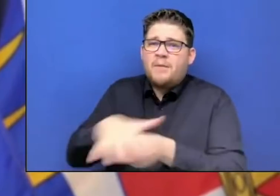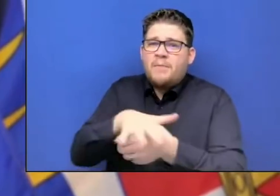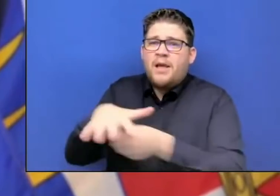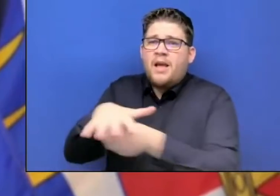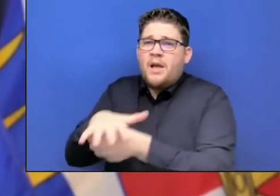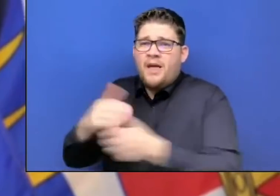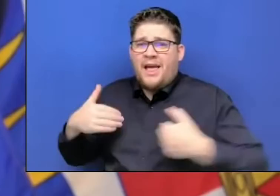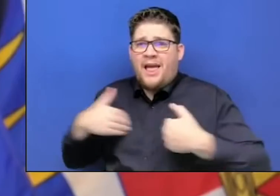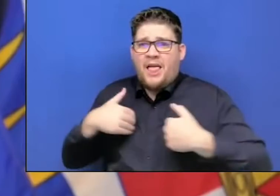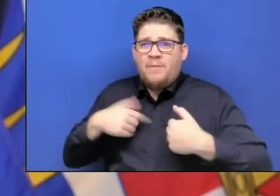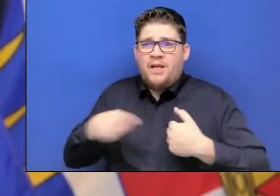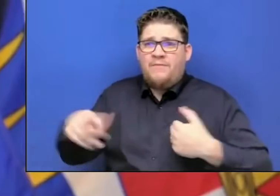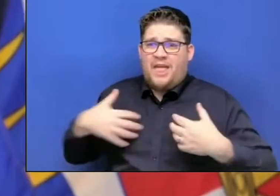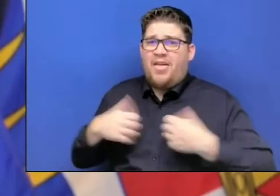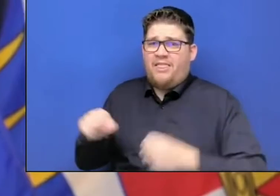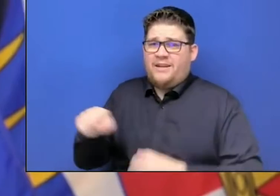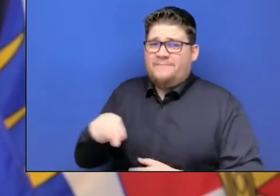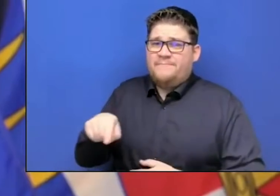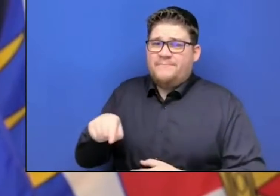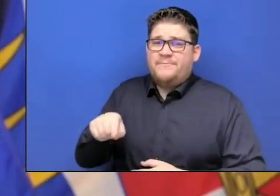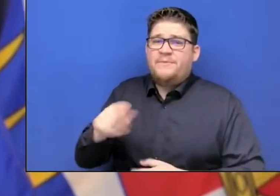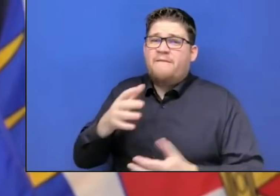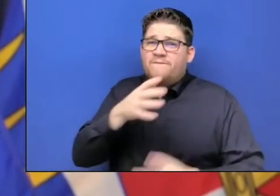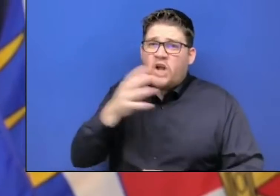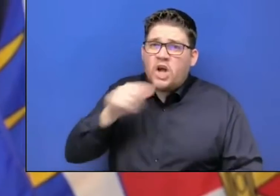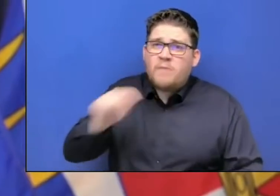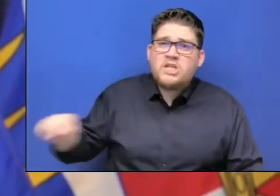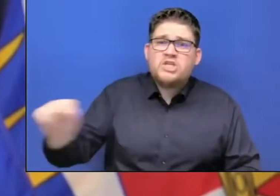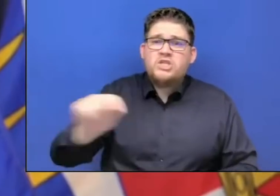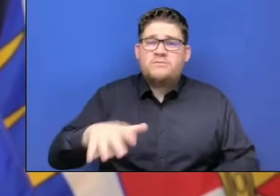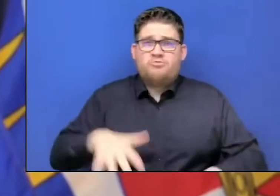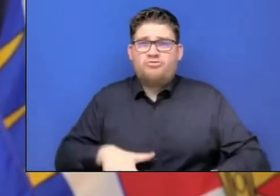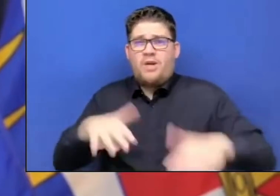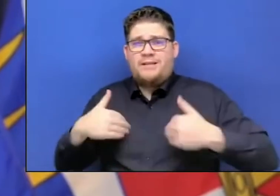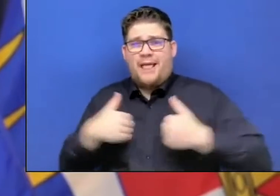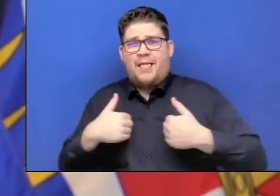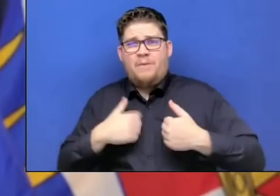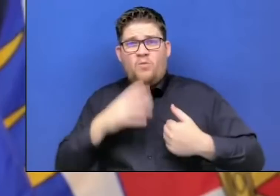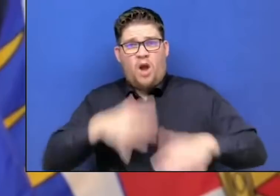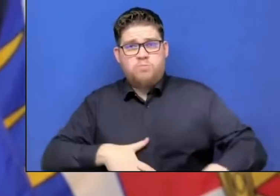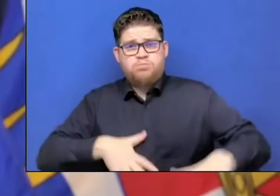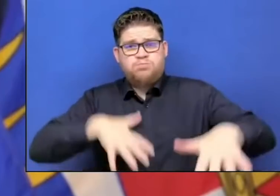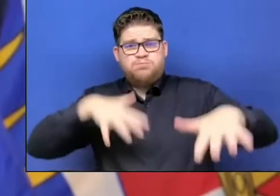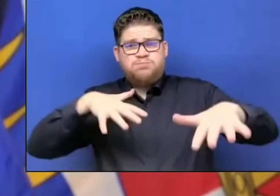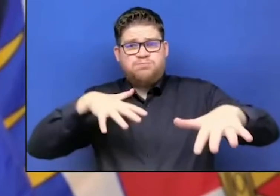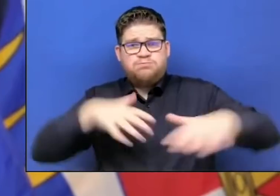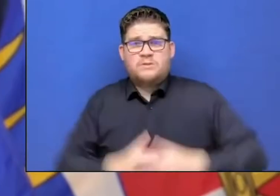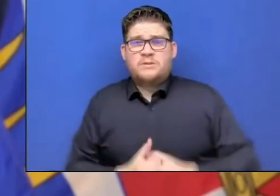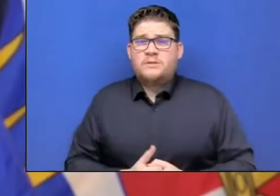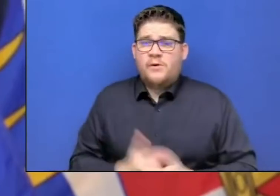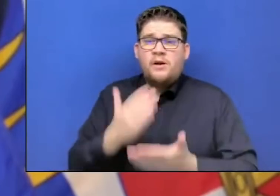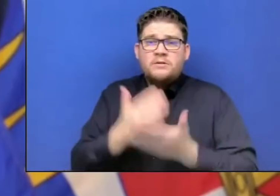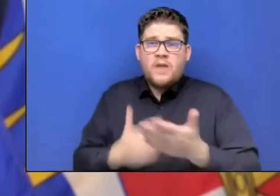probably hundreds of farms that have been affected by flooding. Some are still underwater, some are on dry